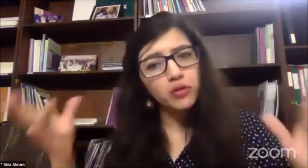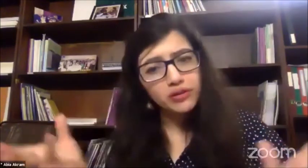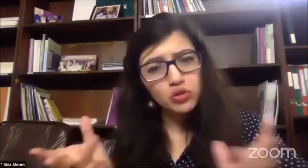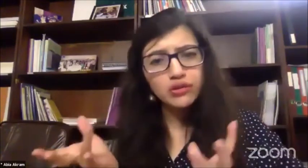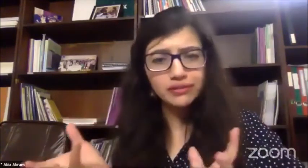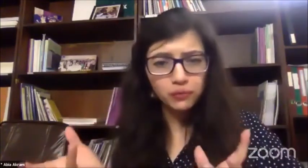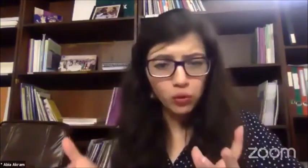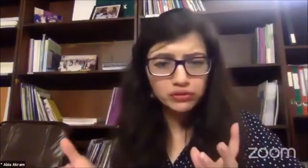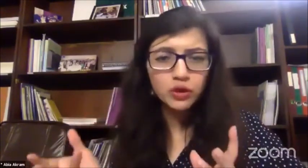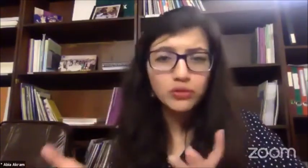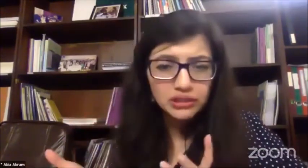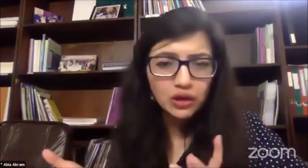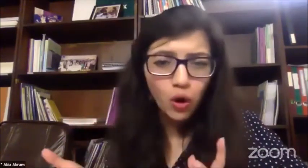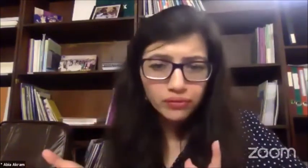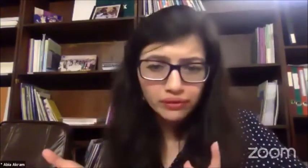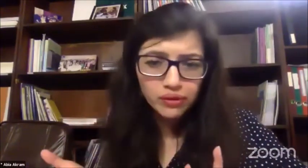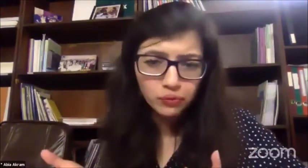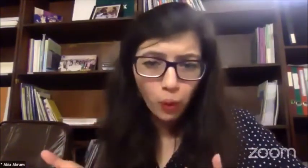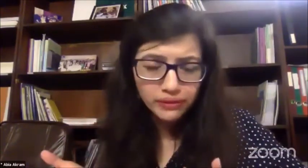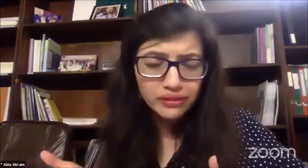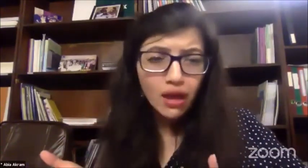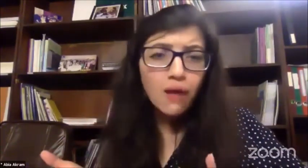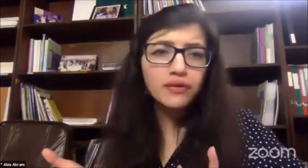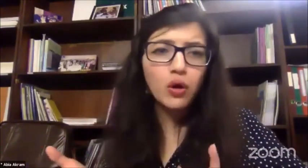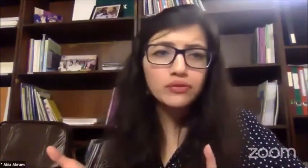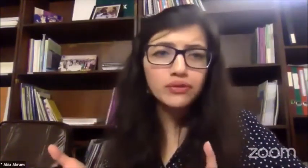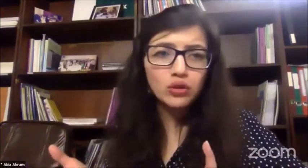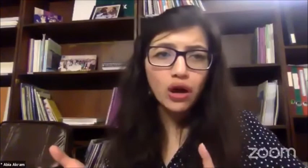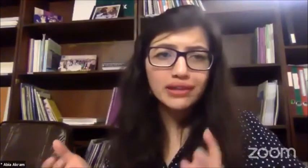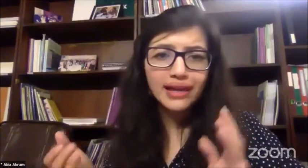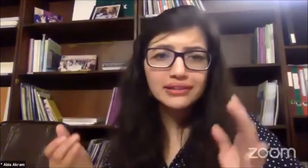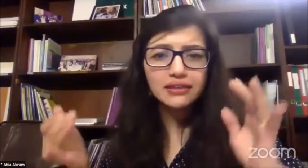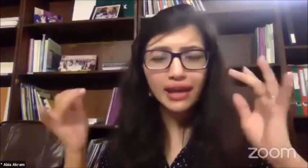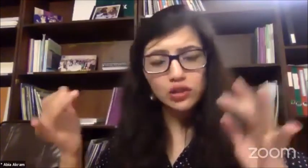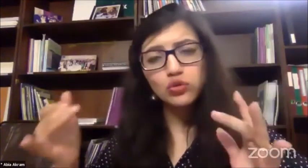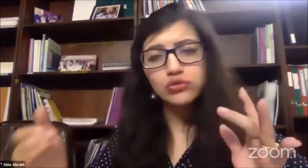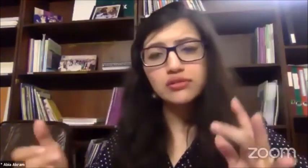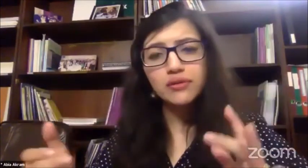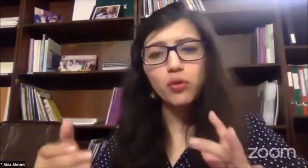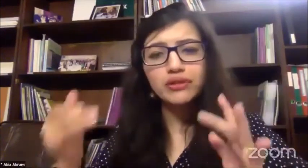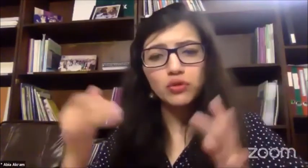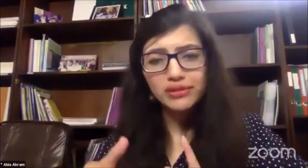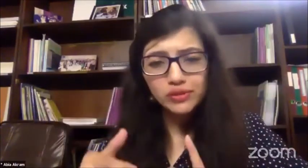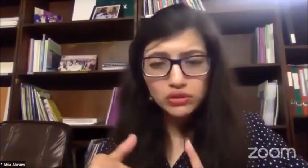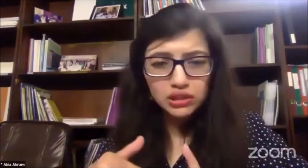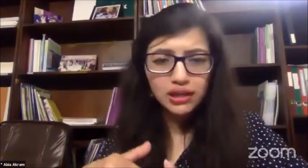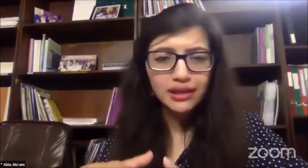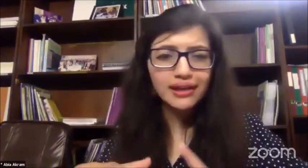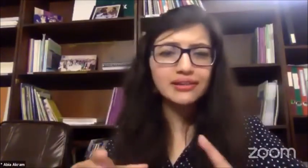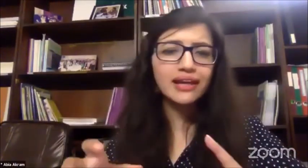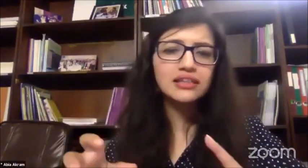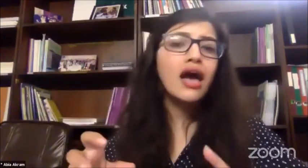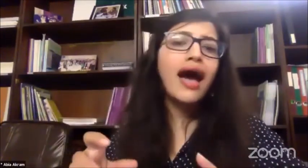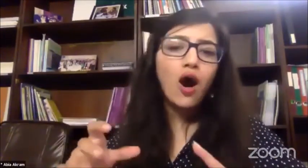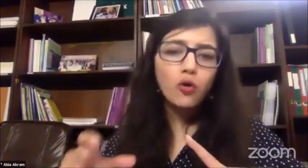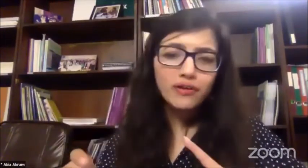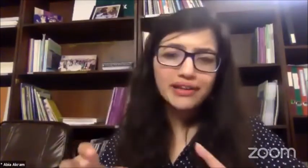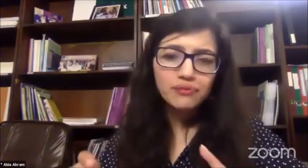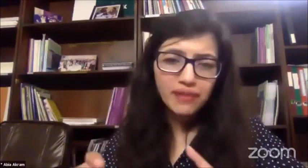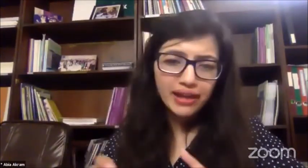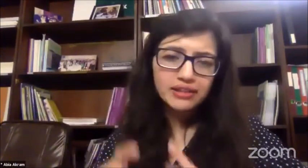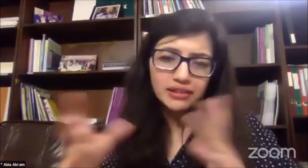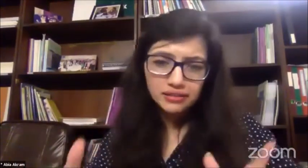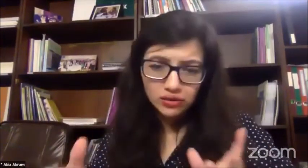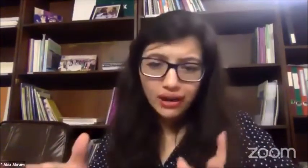all virtual support during the COVID response, because we thought like the psychosocial support is also needed and how we